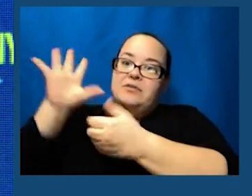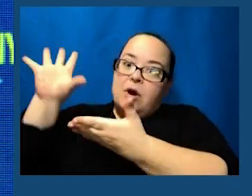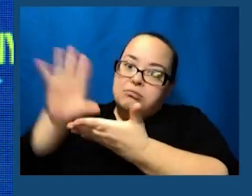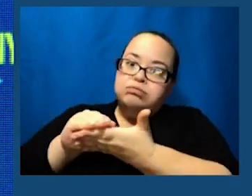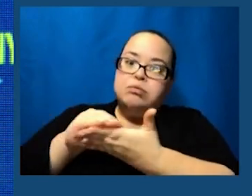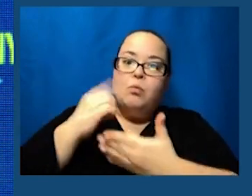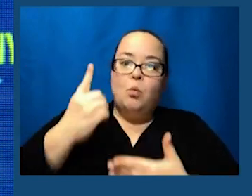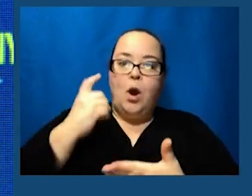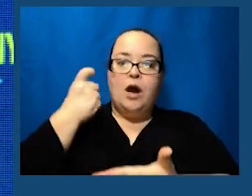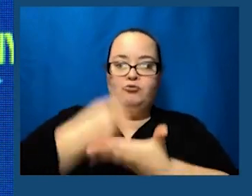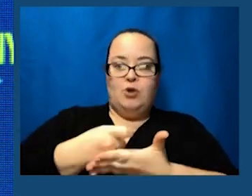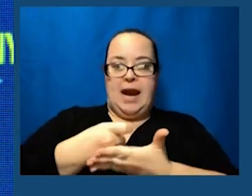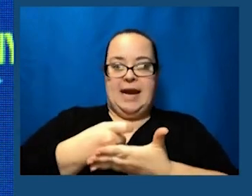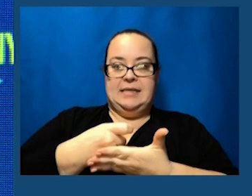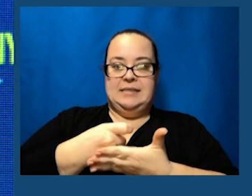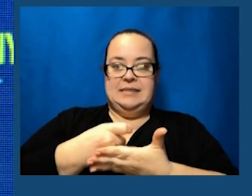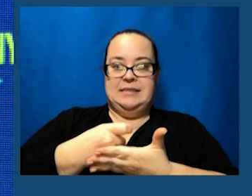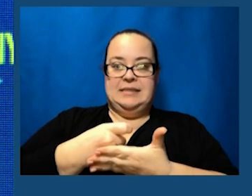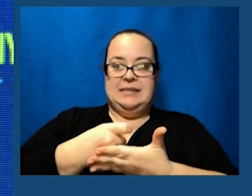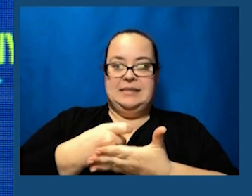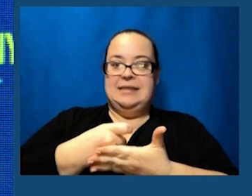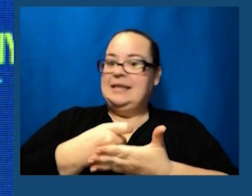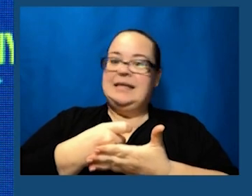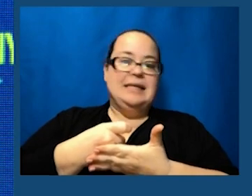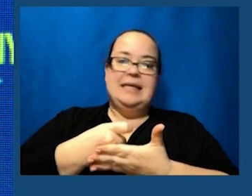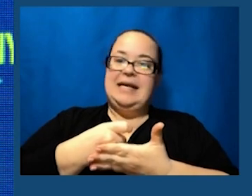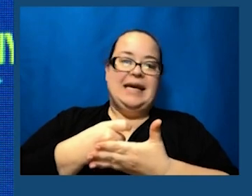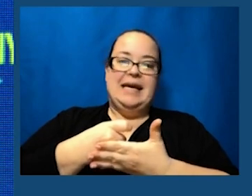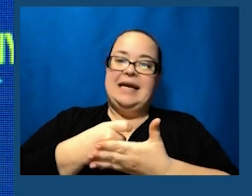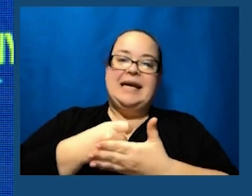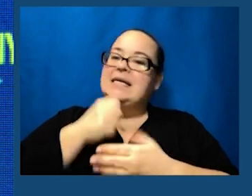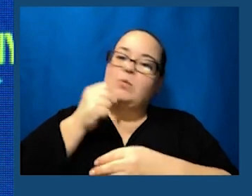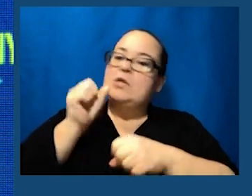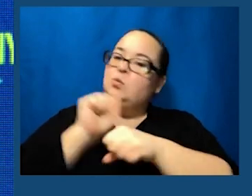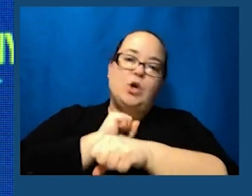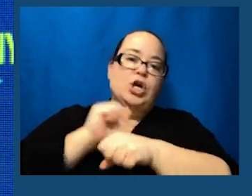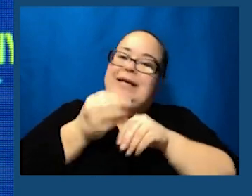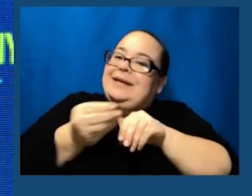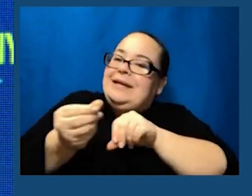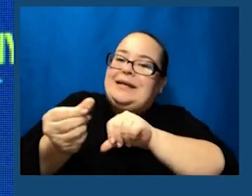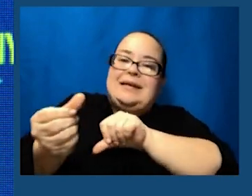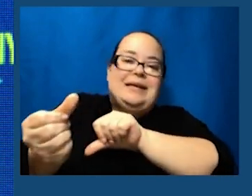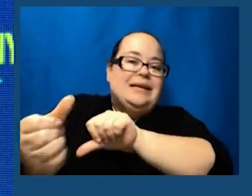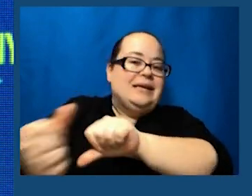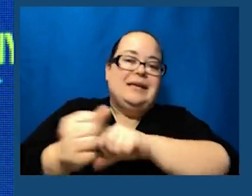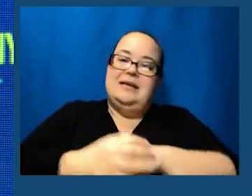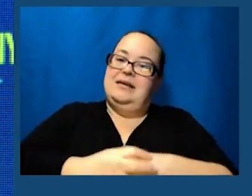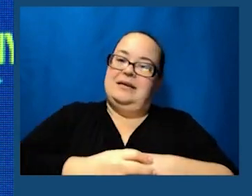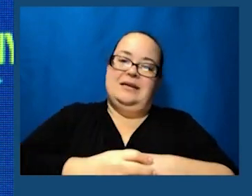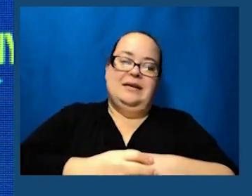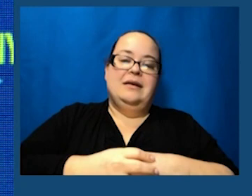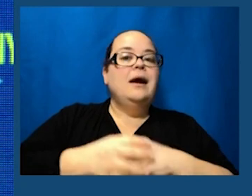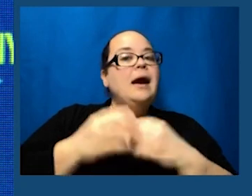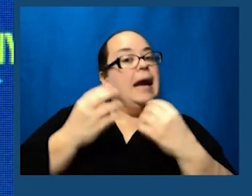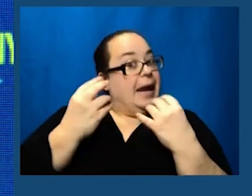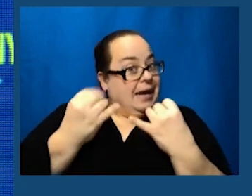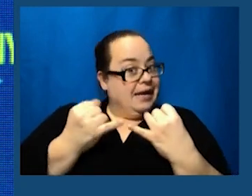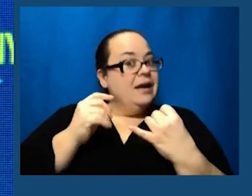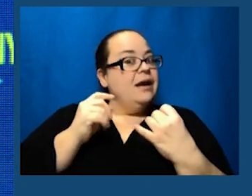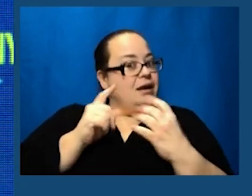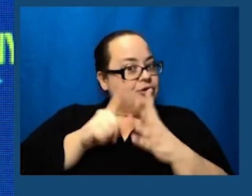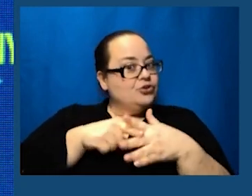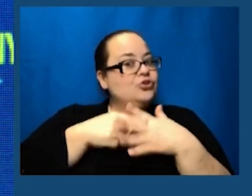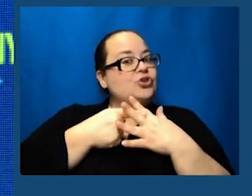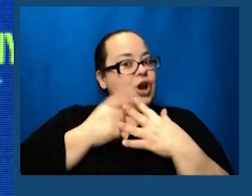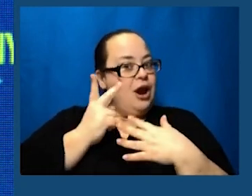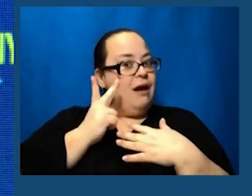was not working. And so to be able to piece it all together once, where you can start to see a transformation, this